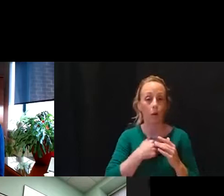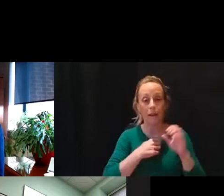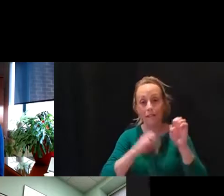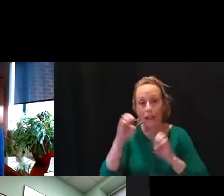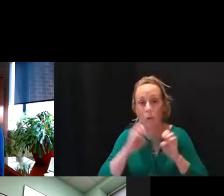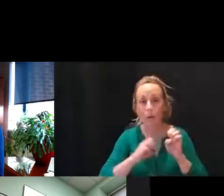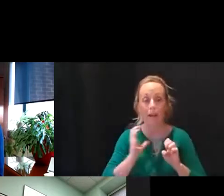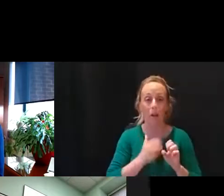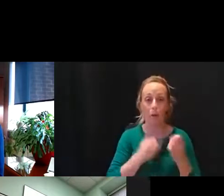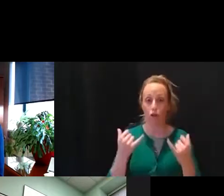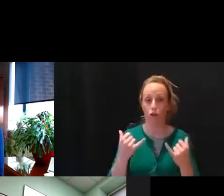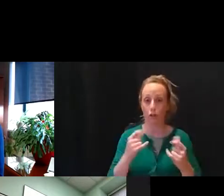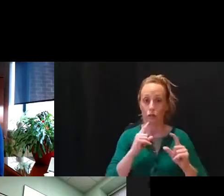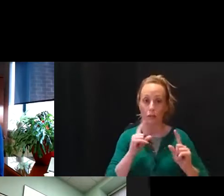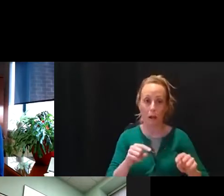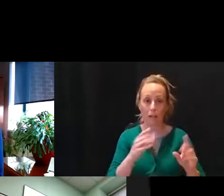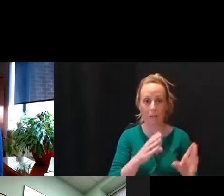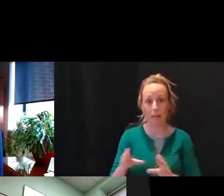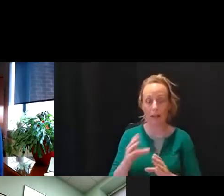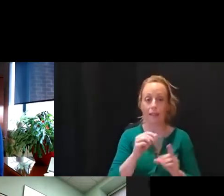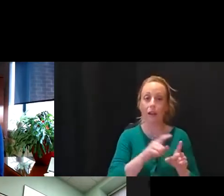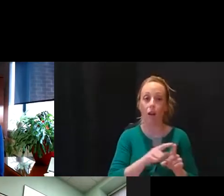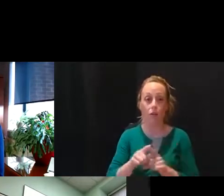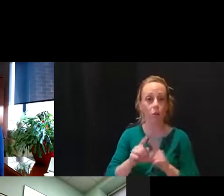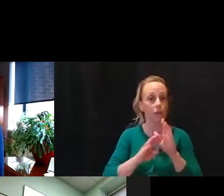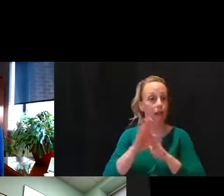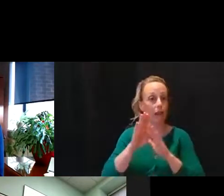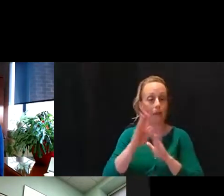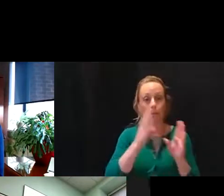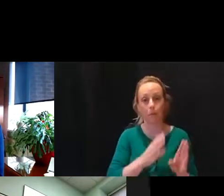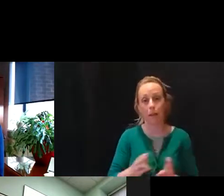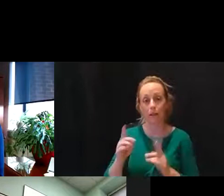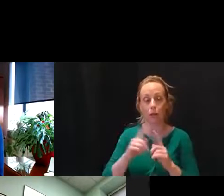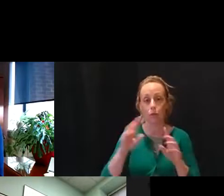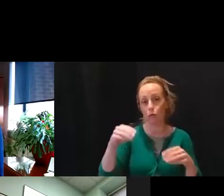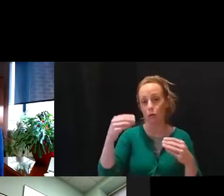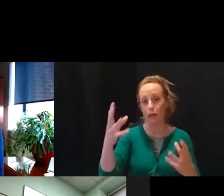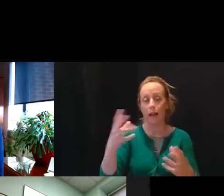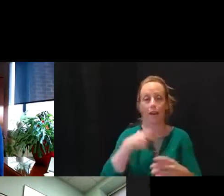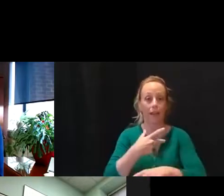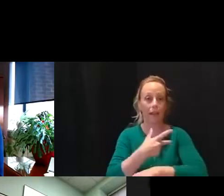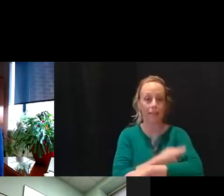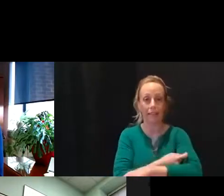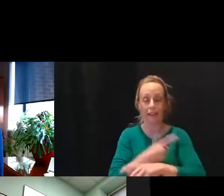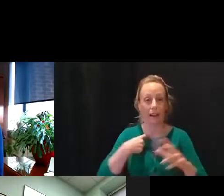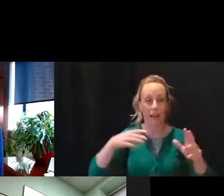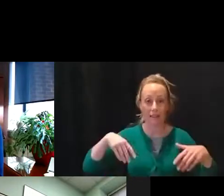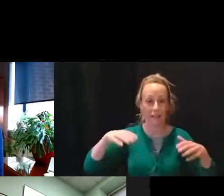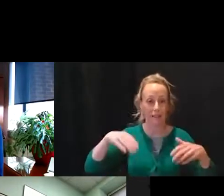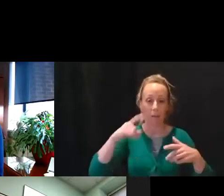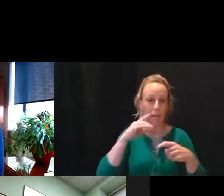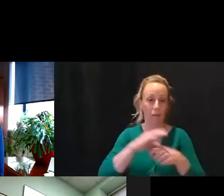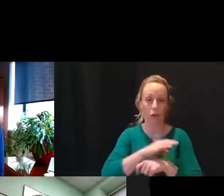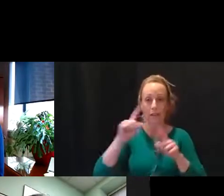current response plans and are also developing plans to provide a vaccine that hasn't even been fully